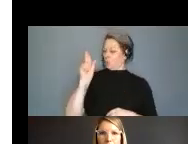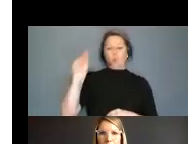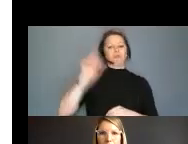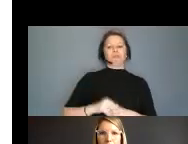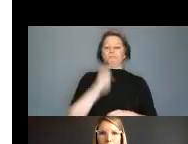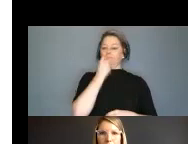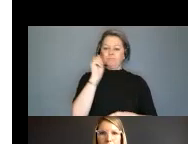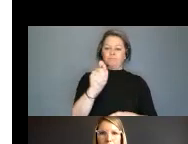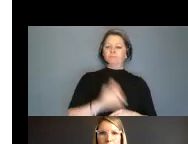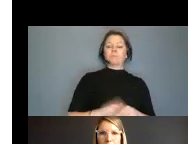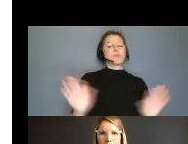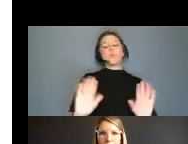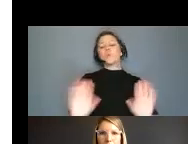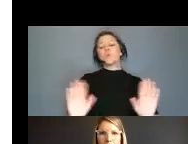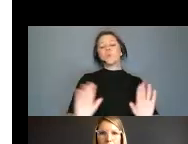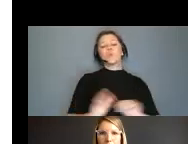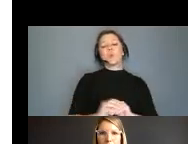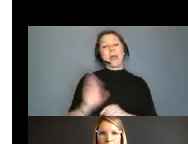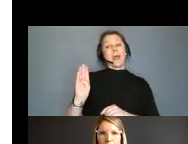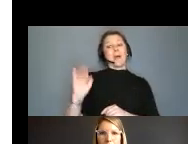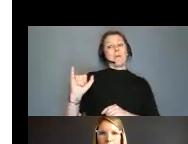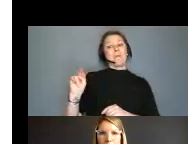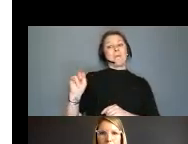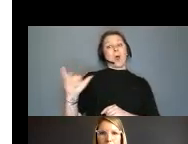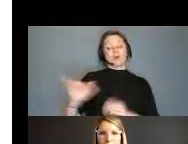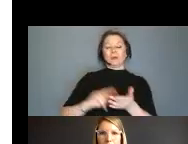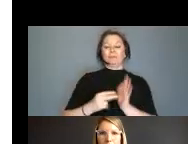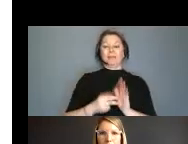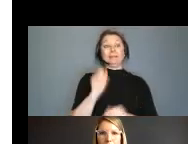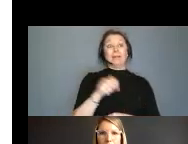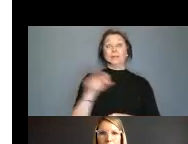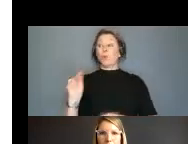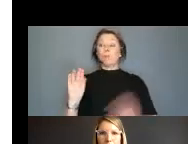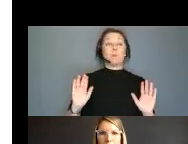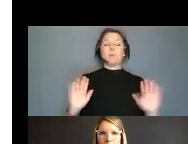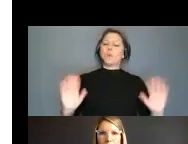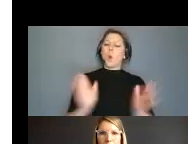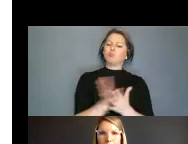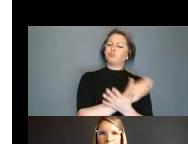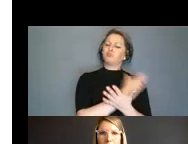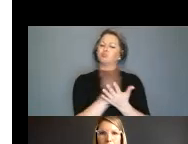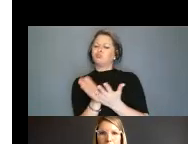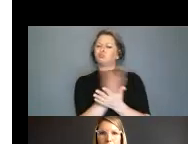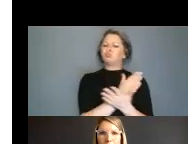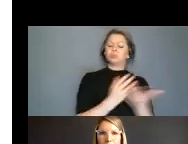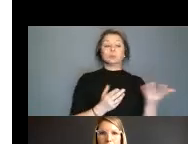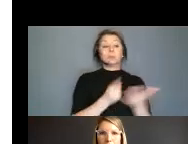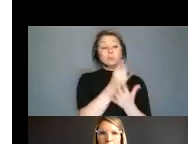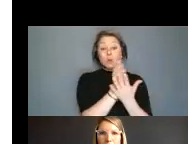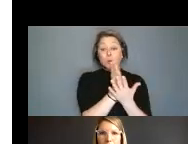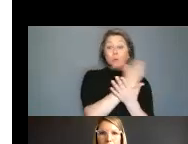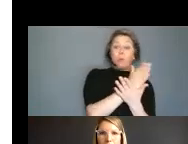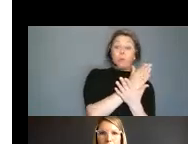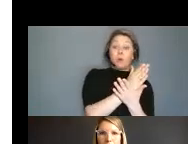off type kind of binary concept. It's recognized that there are more degrees of capacity, and folks can be more or less capable